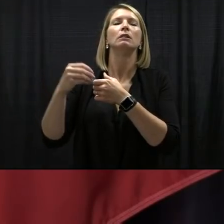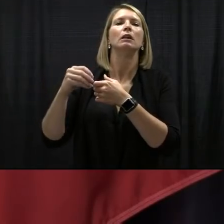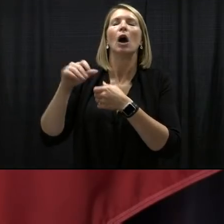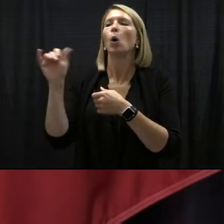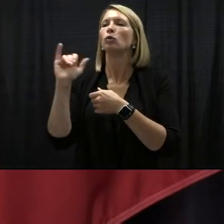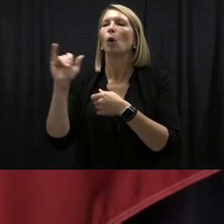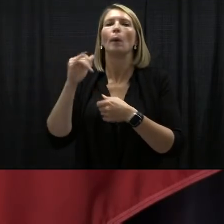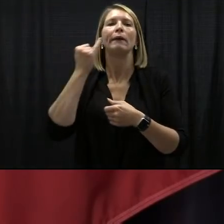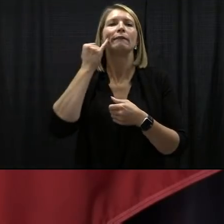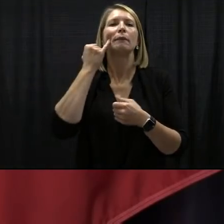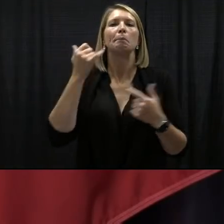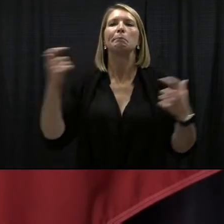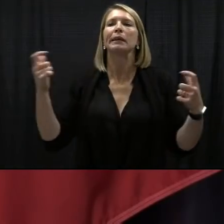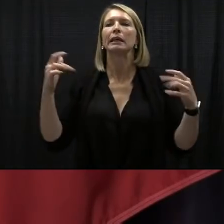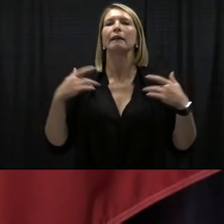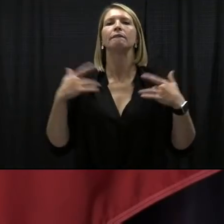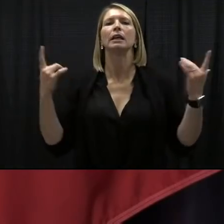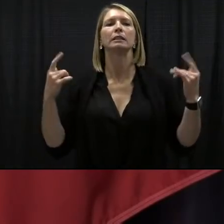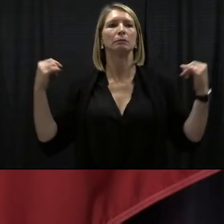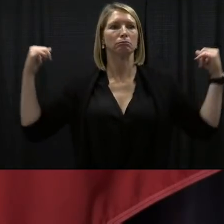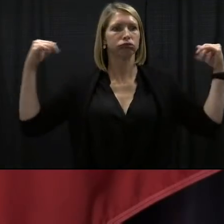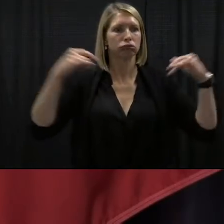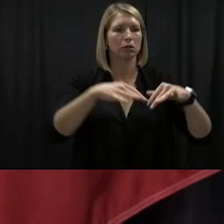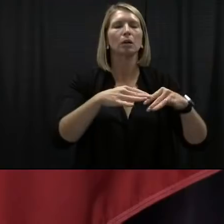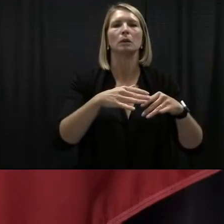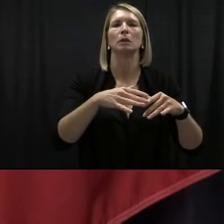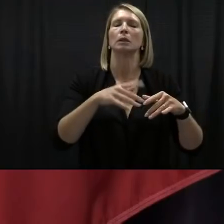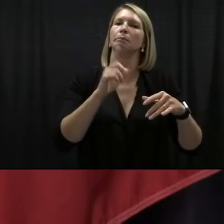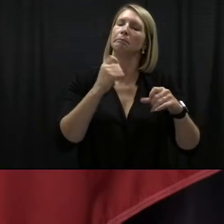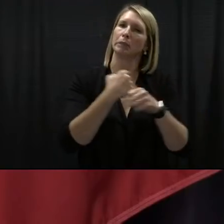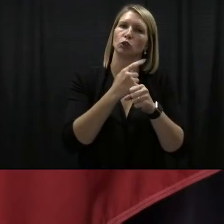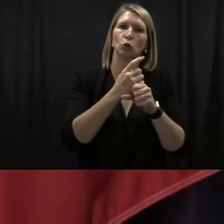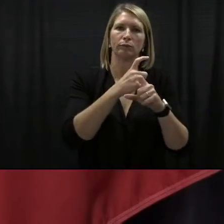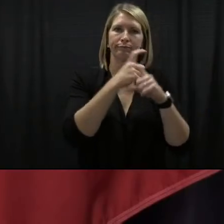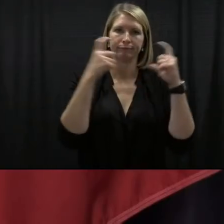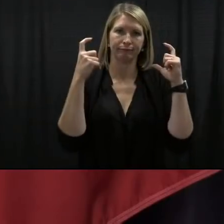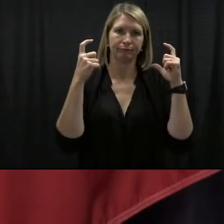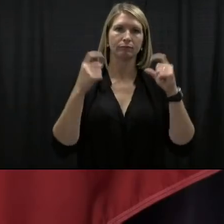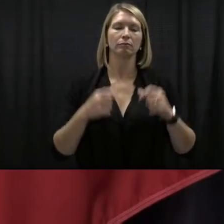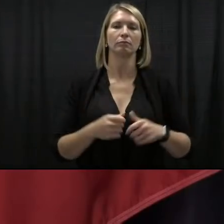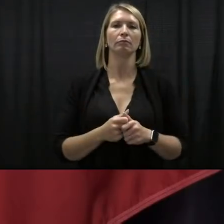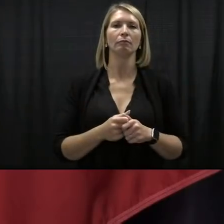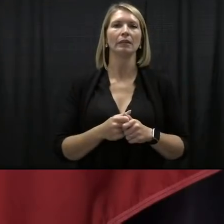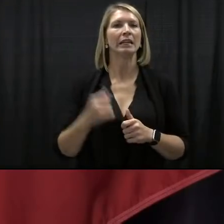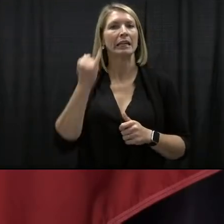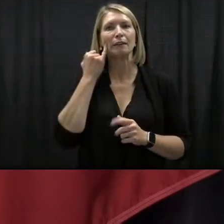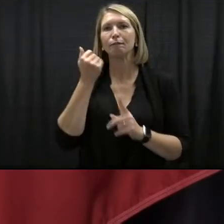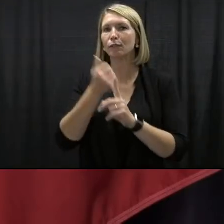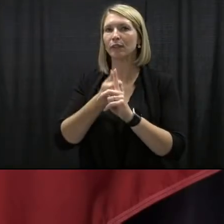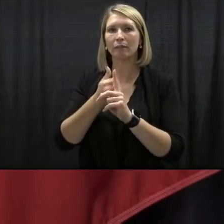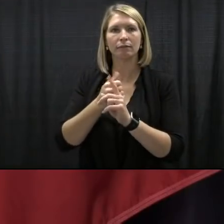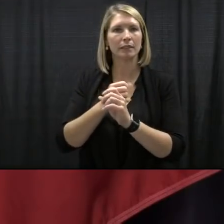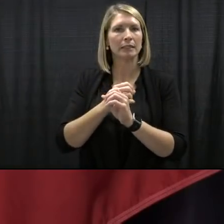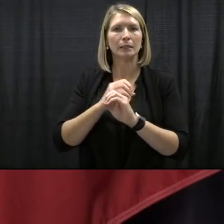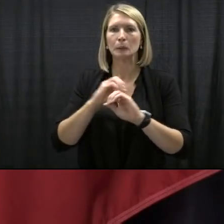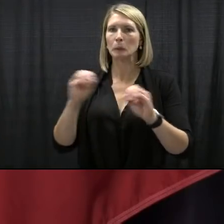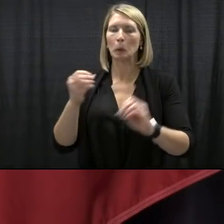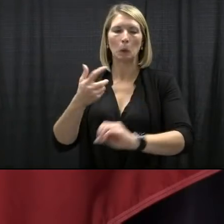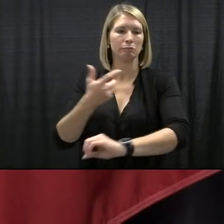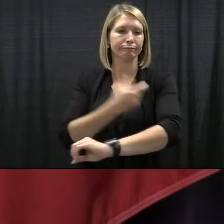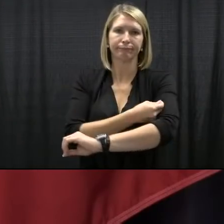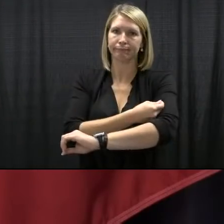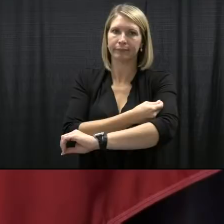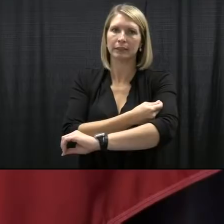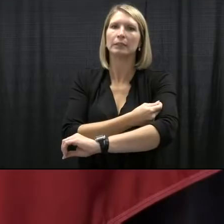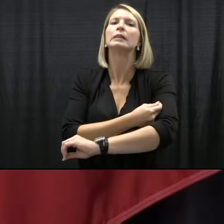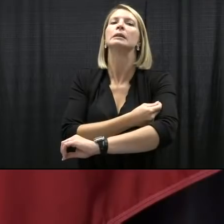choice to be vaccinated. We need anybody eligible for the vaccination to get the shot. Unvaccinated individuals are 12 times more